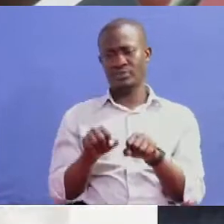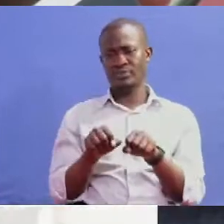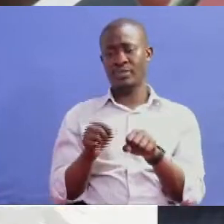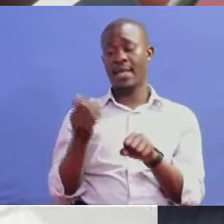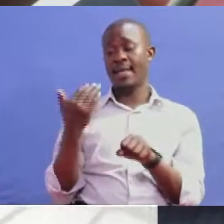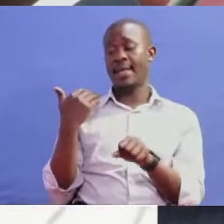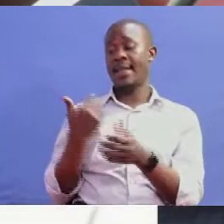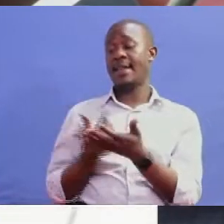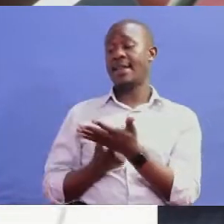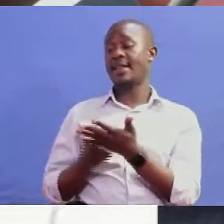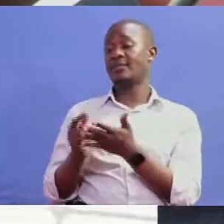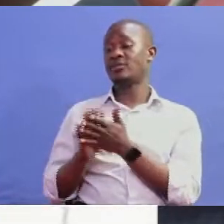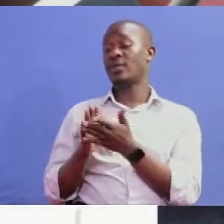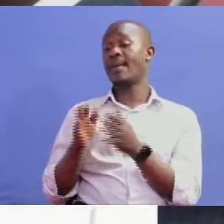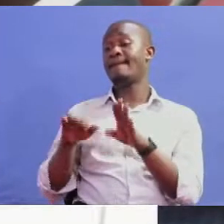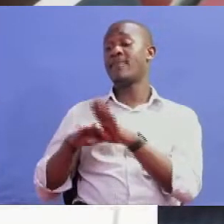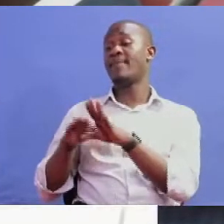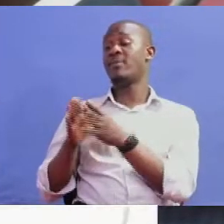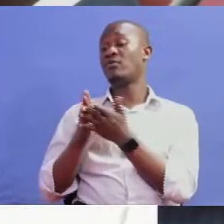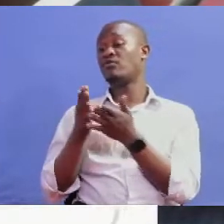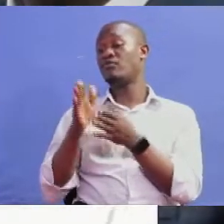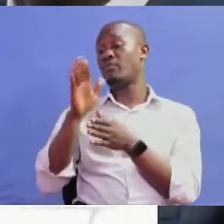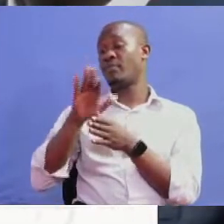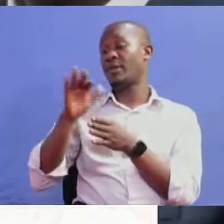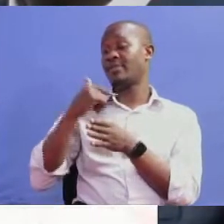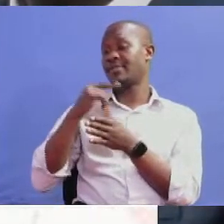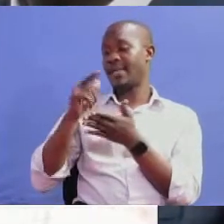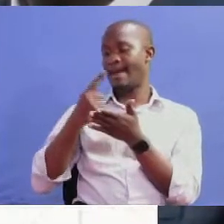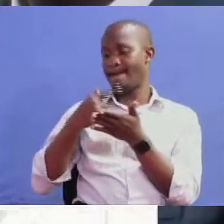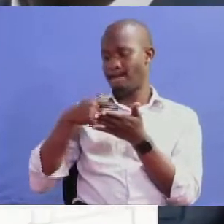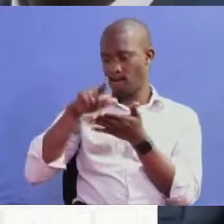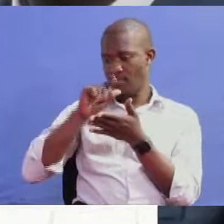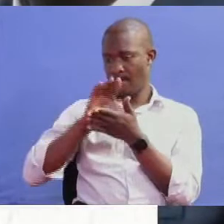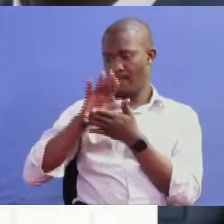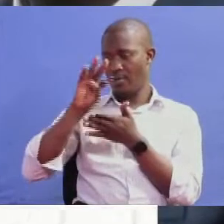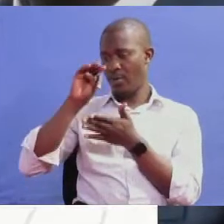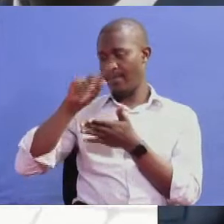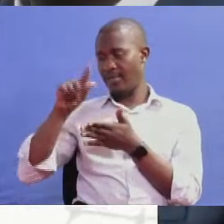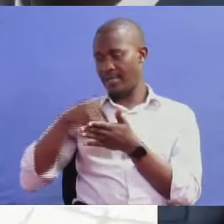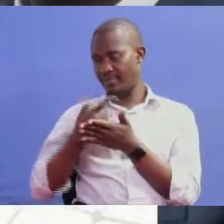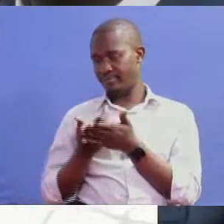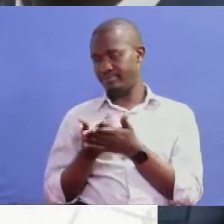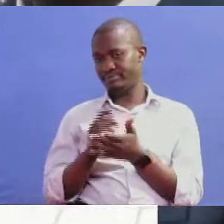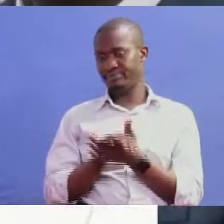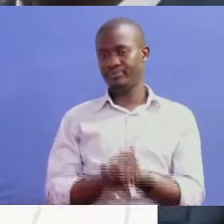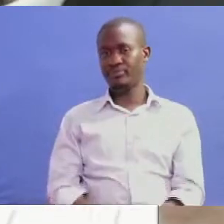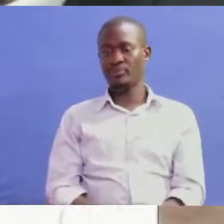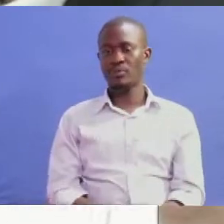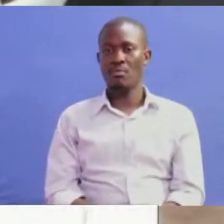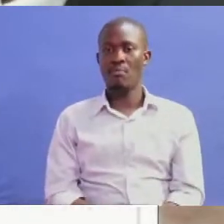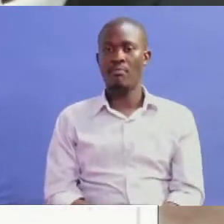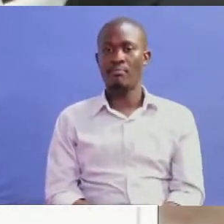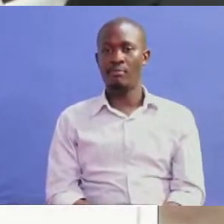week, members of parliament anonymously approved Igonga's nomination to the position. Edward Nyamo,